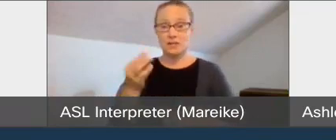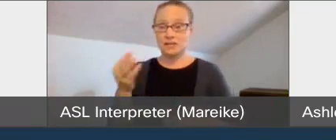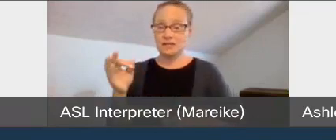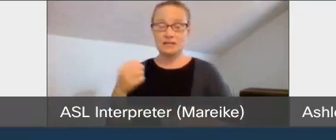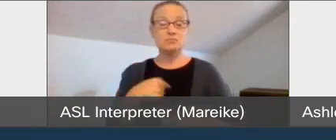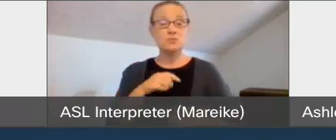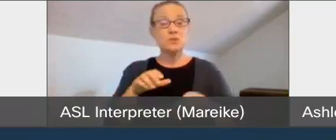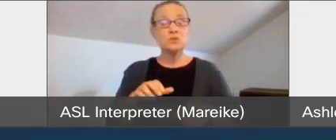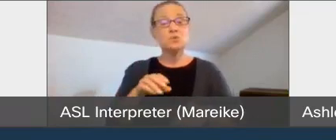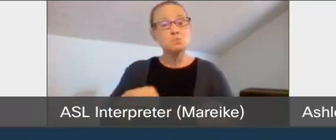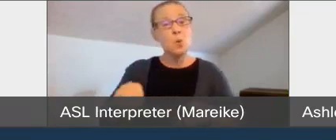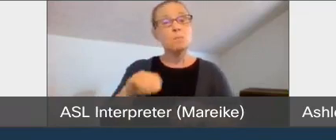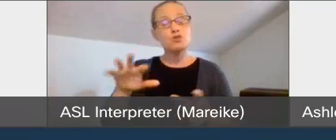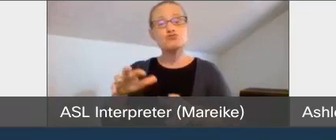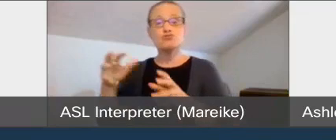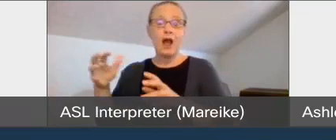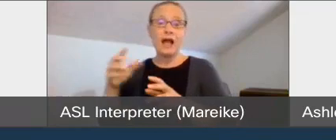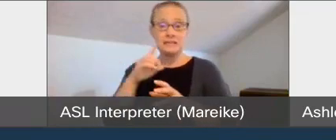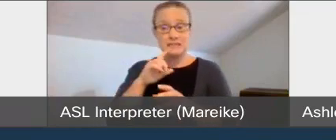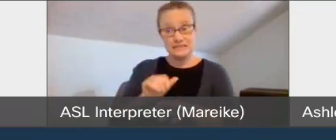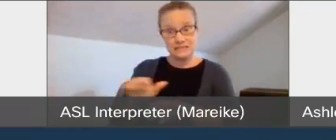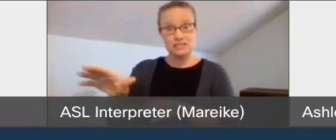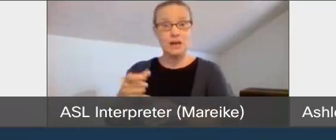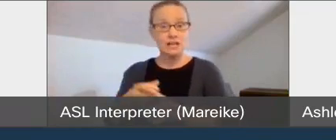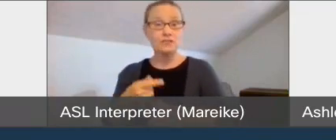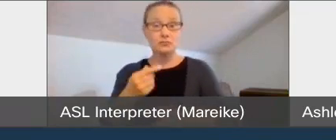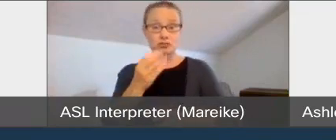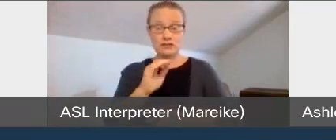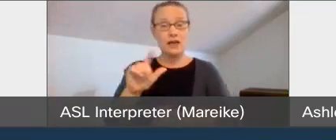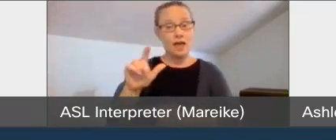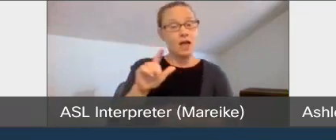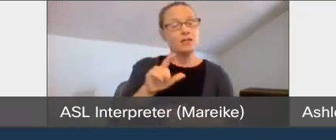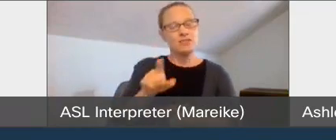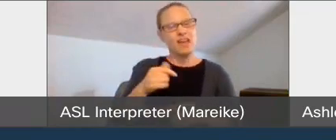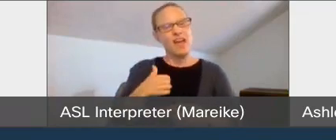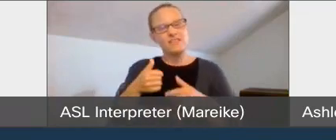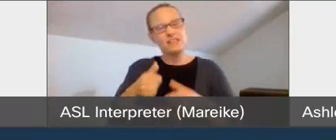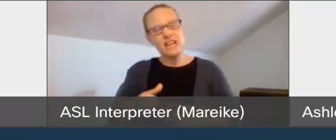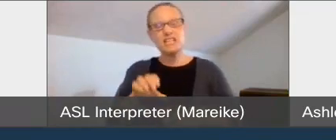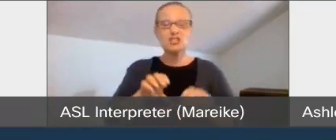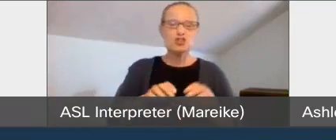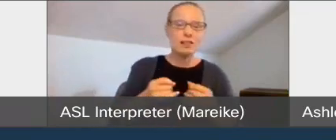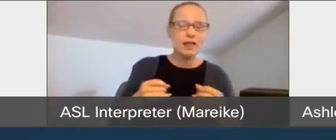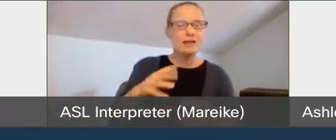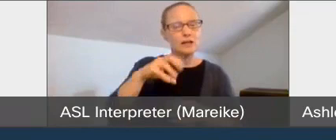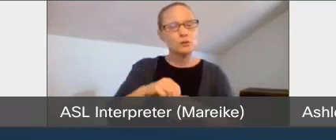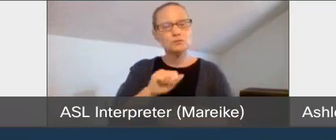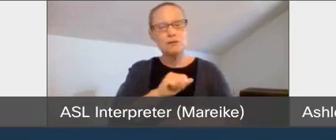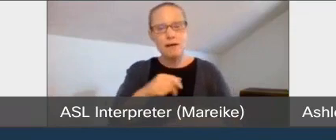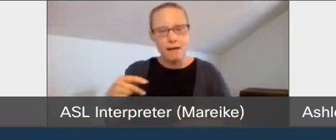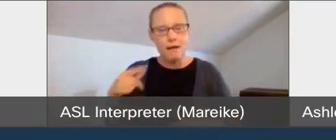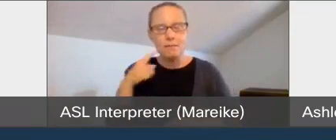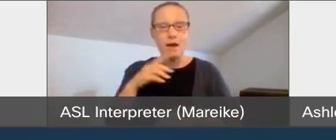crisis dispatch from our GCAL call center. They have a text and chat line, which includes an app on